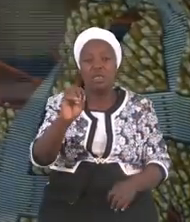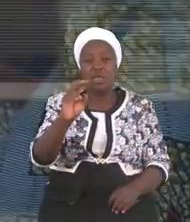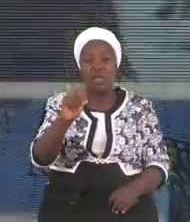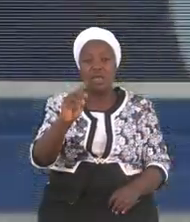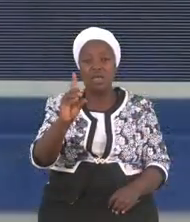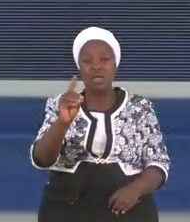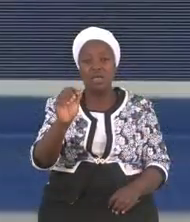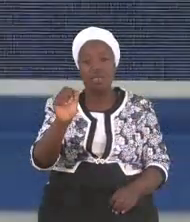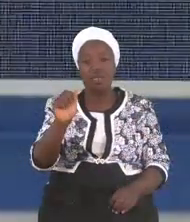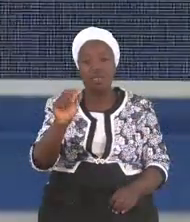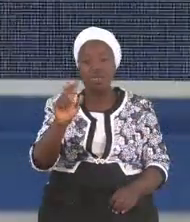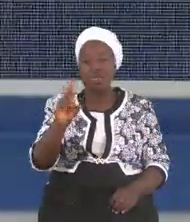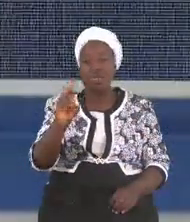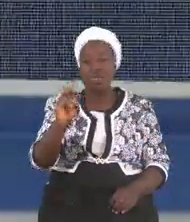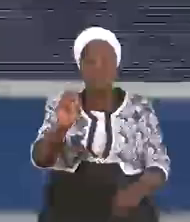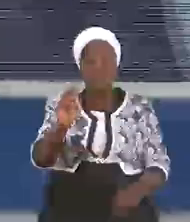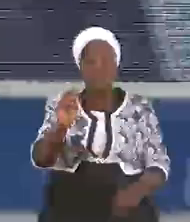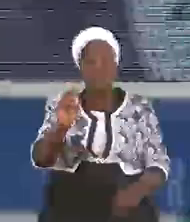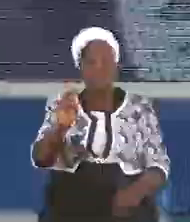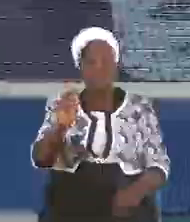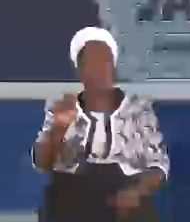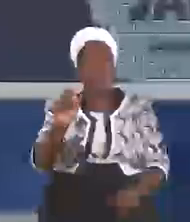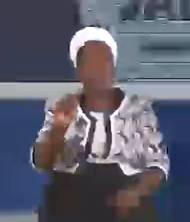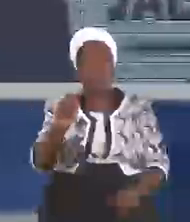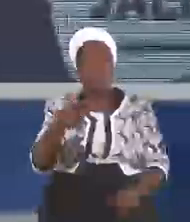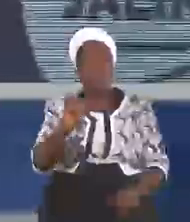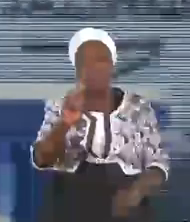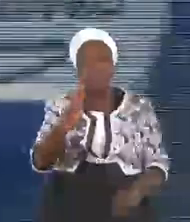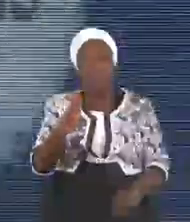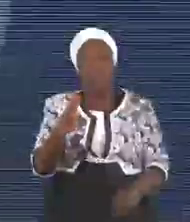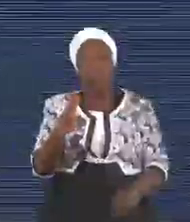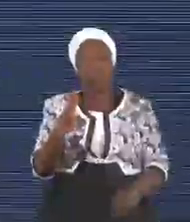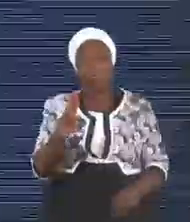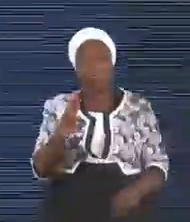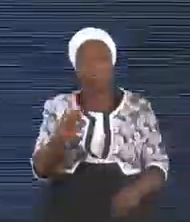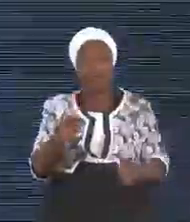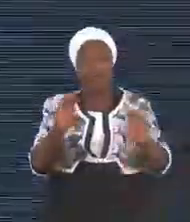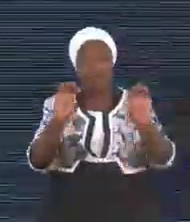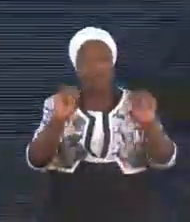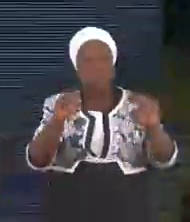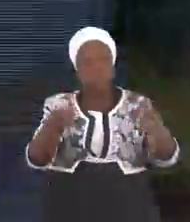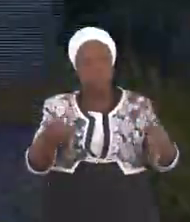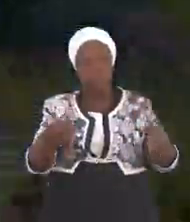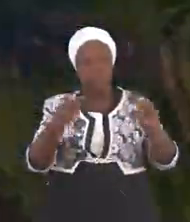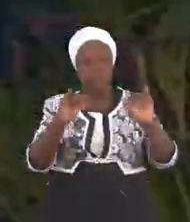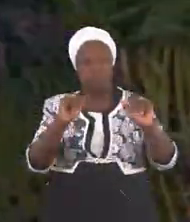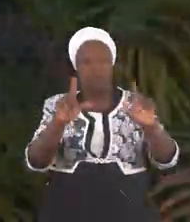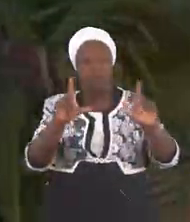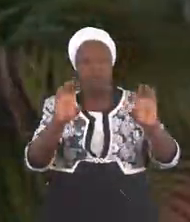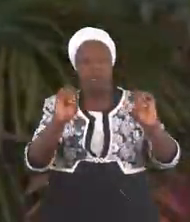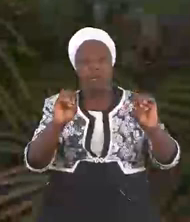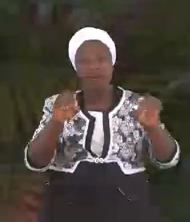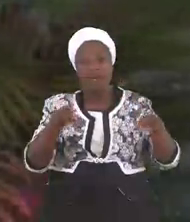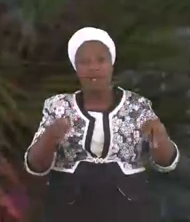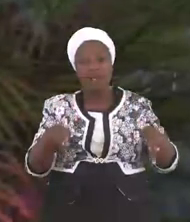epileptics emancipated. Somebody has epileptics, his life is endangered, and the epileptic